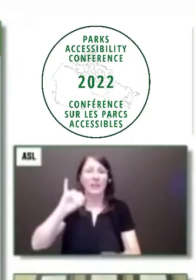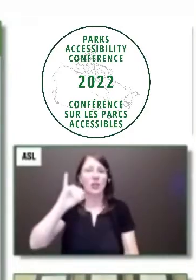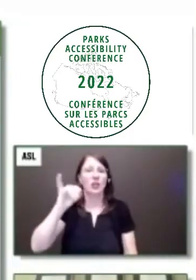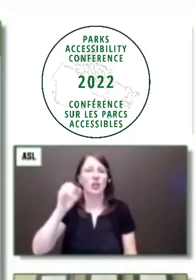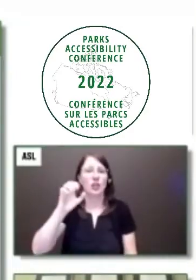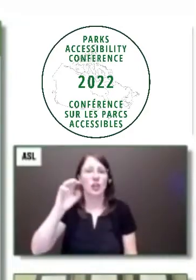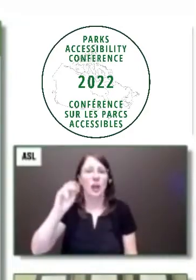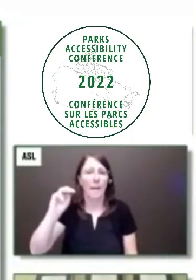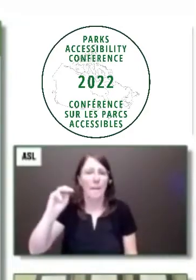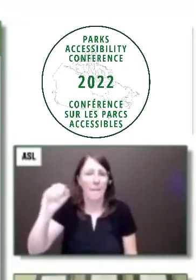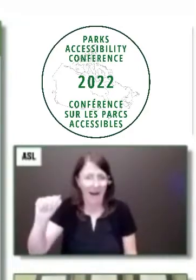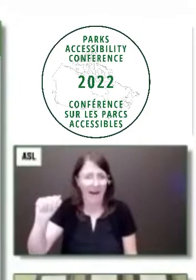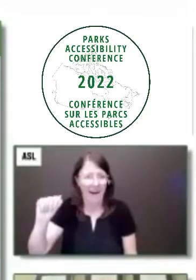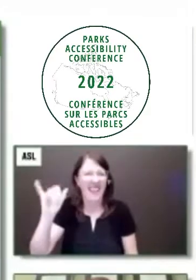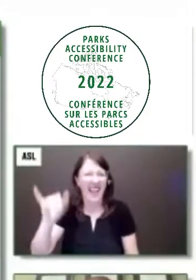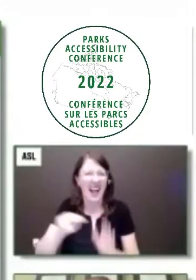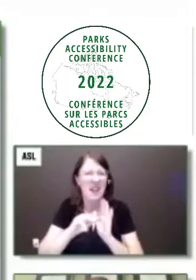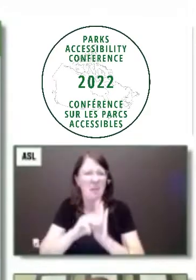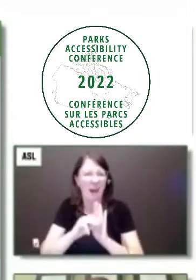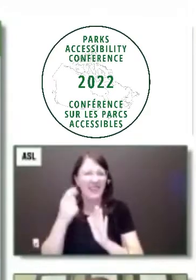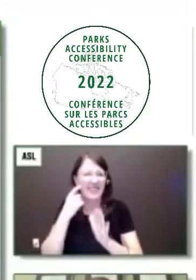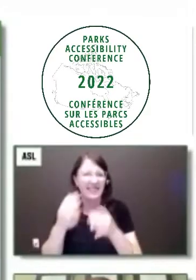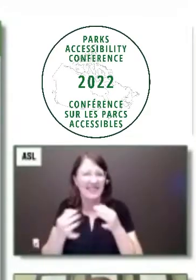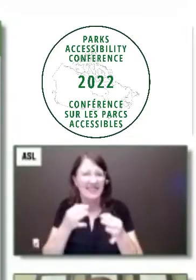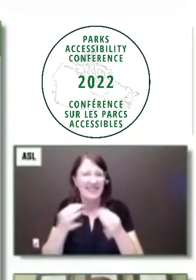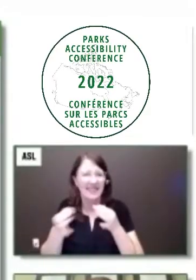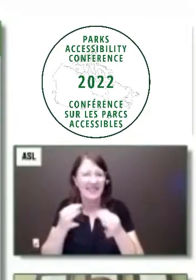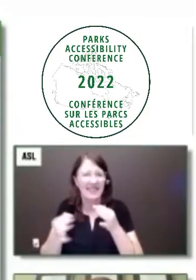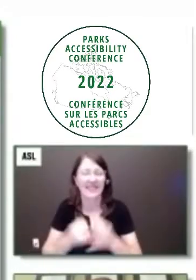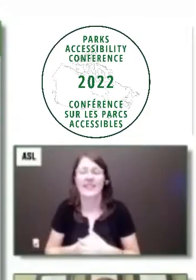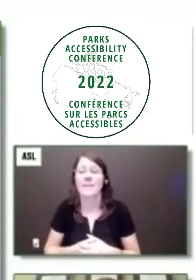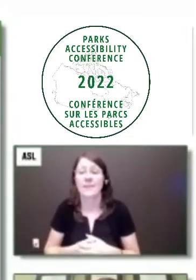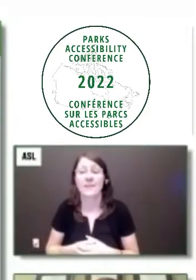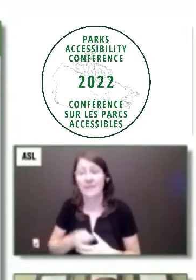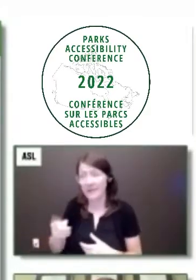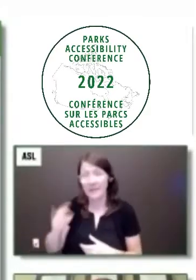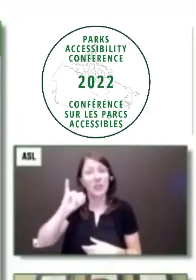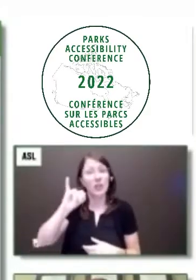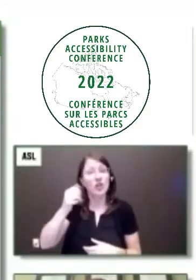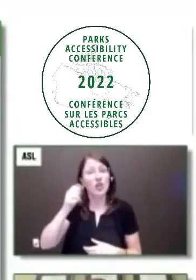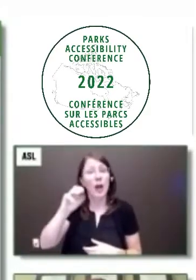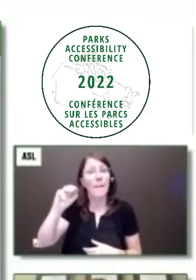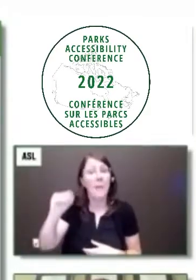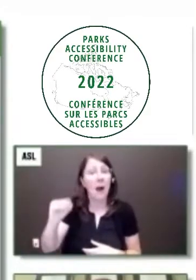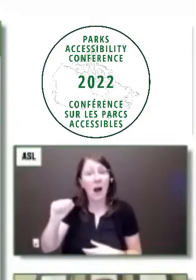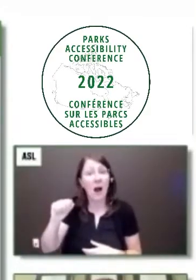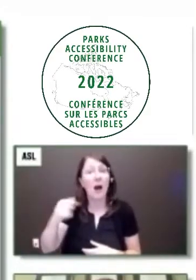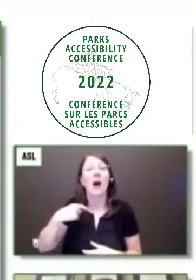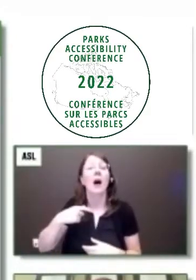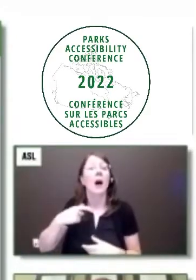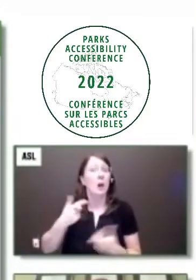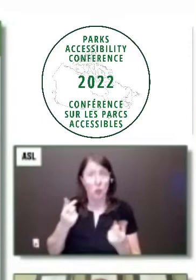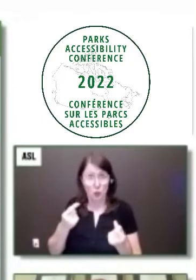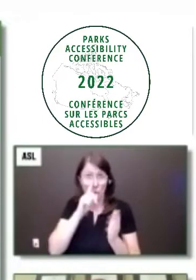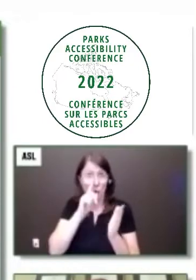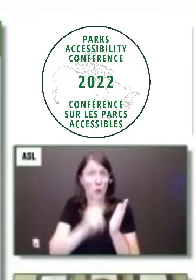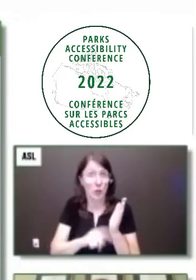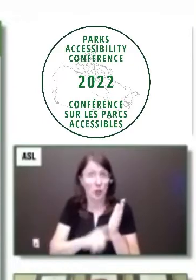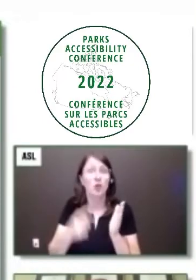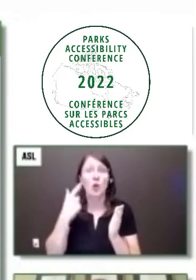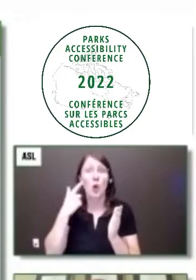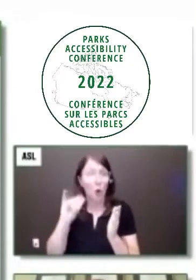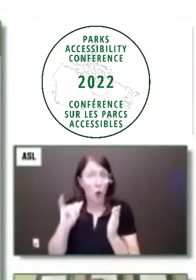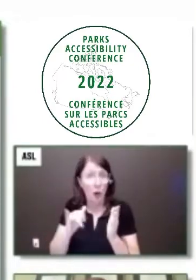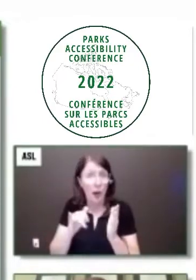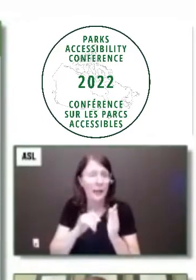where we had study participants talk about exactly what I just said. What's important to you? How do